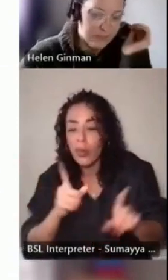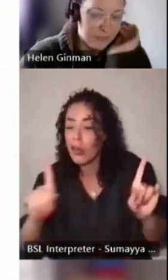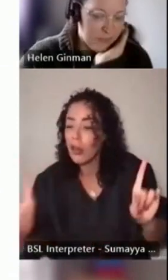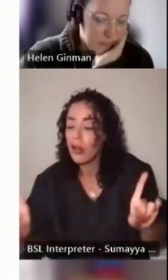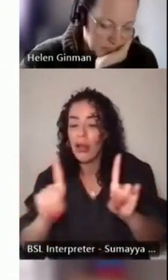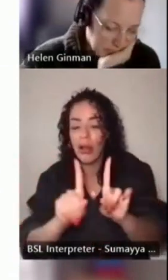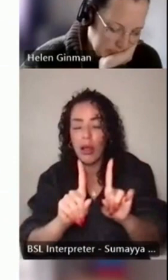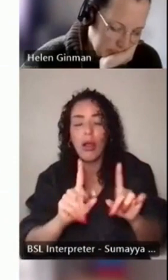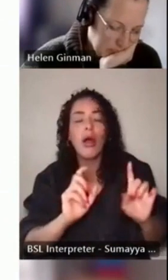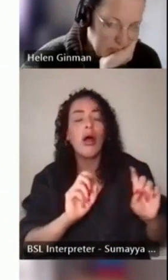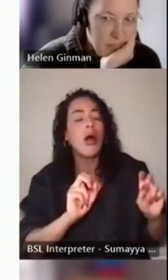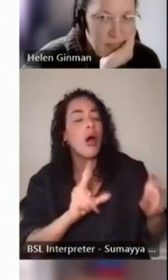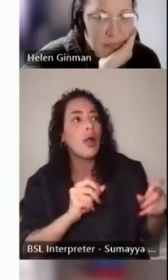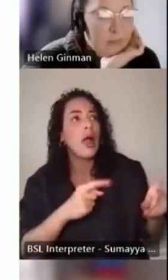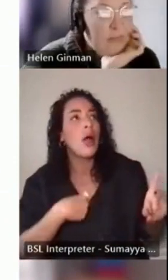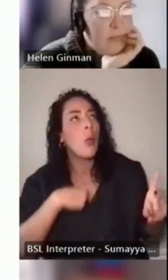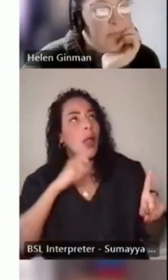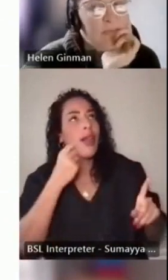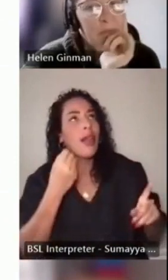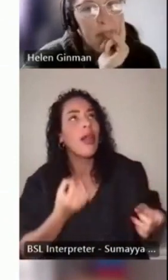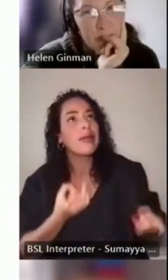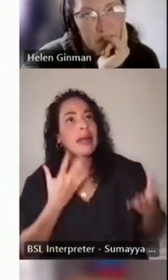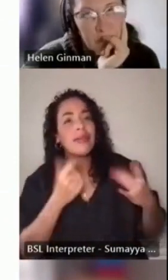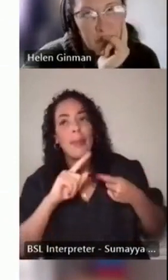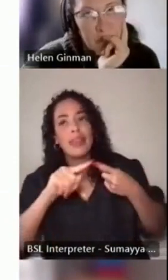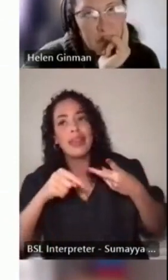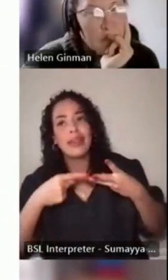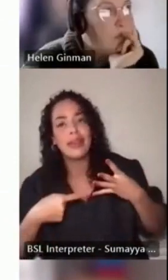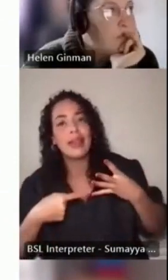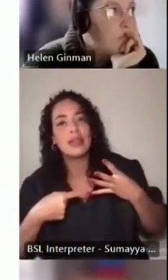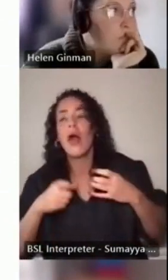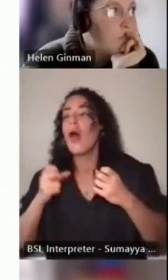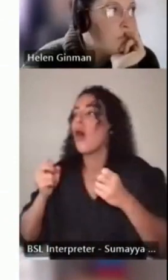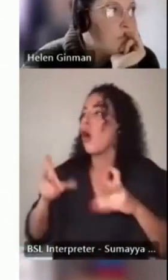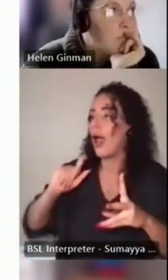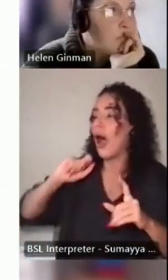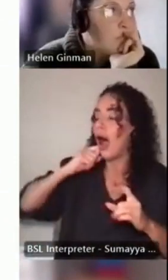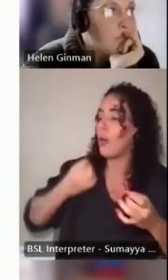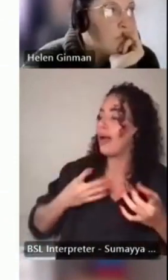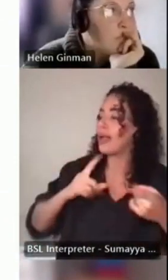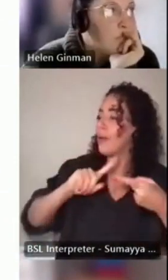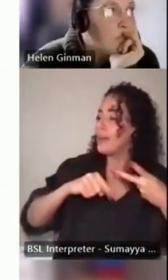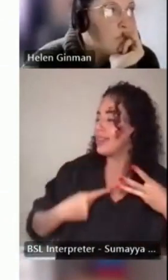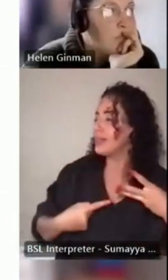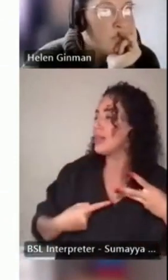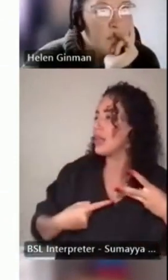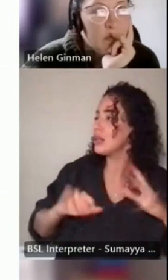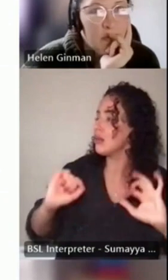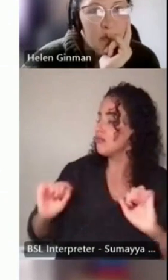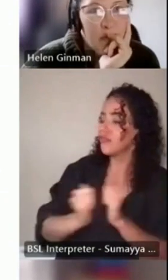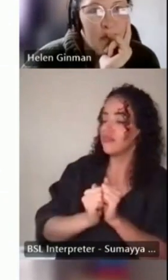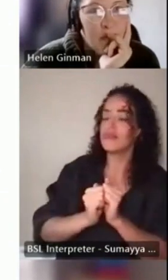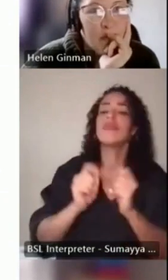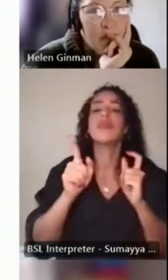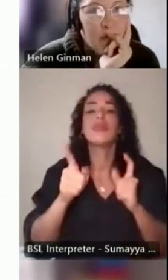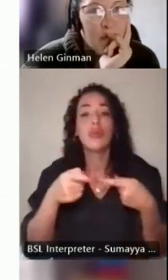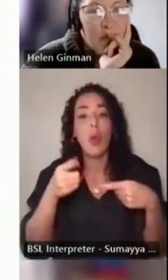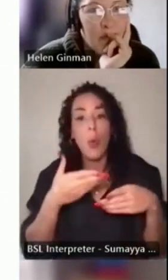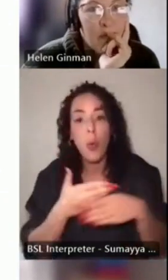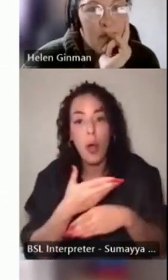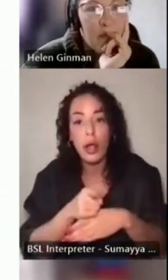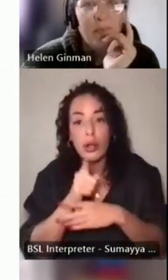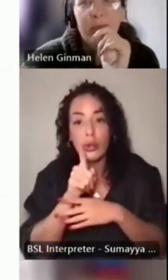a mutually acceptable solution. So an instance of this might be at work. You and your colleague want to do